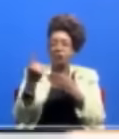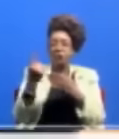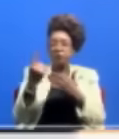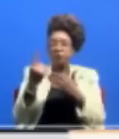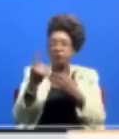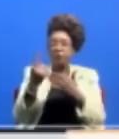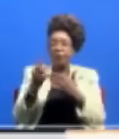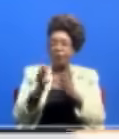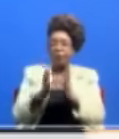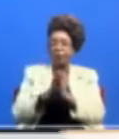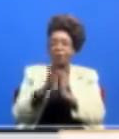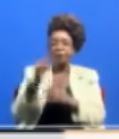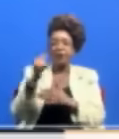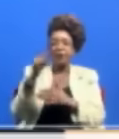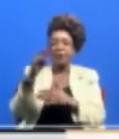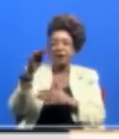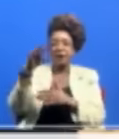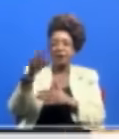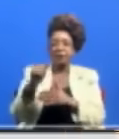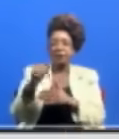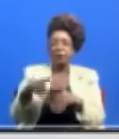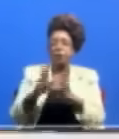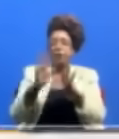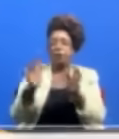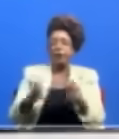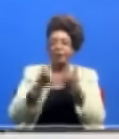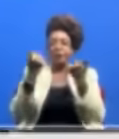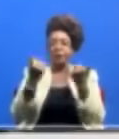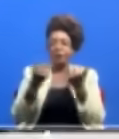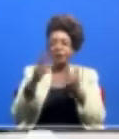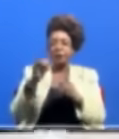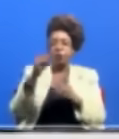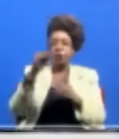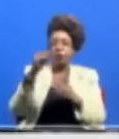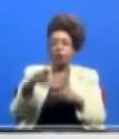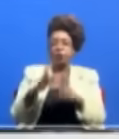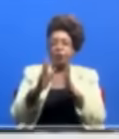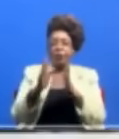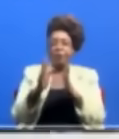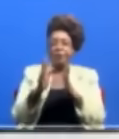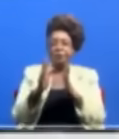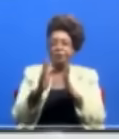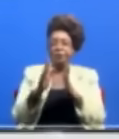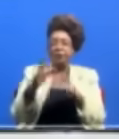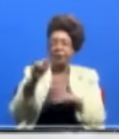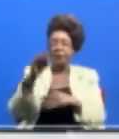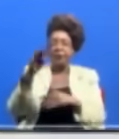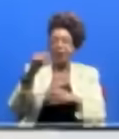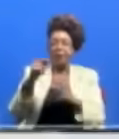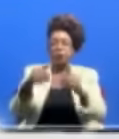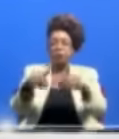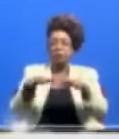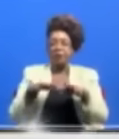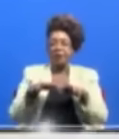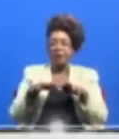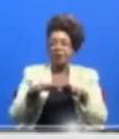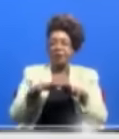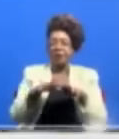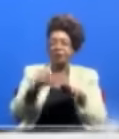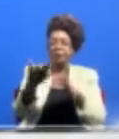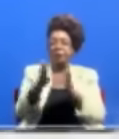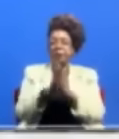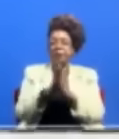Jave Hakizimana, in a road accident along the Chepkorio Eldoret Road. Hakizimana was laid to rest at a public cemetery